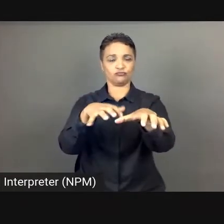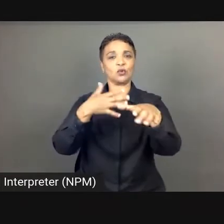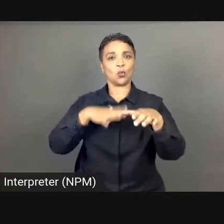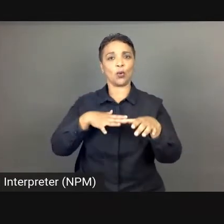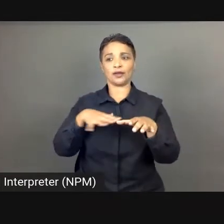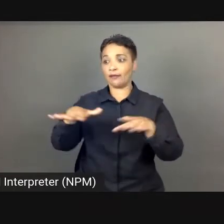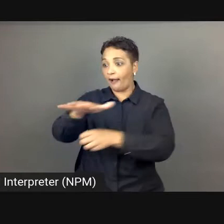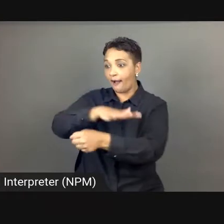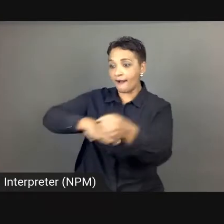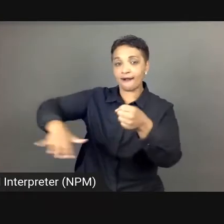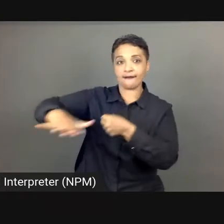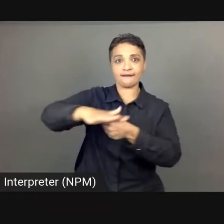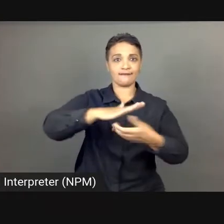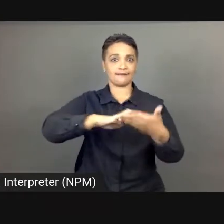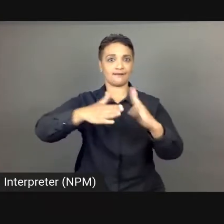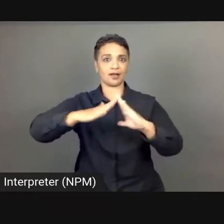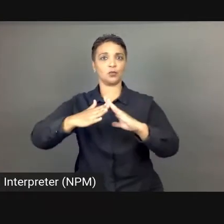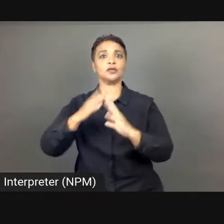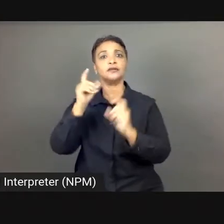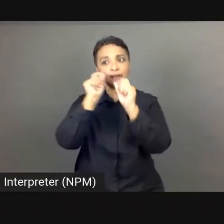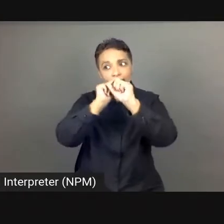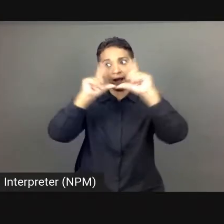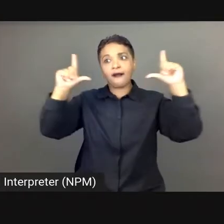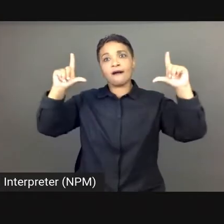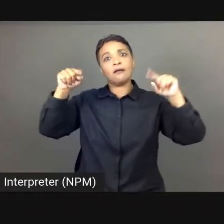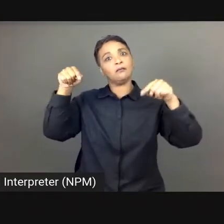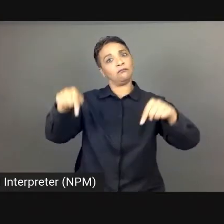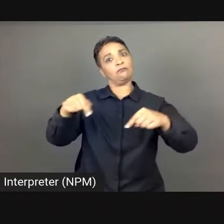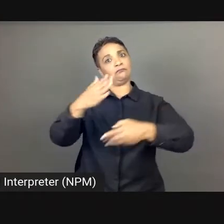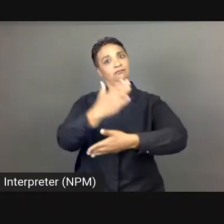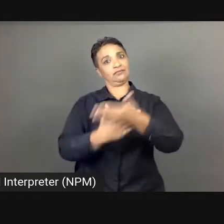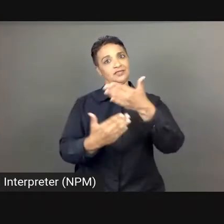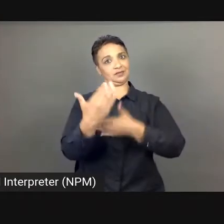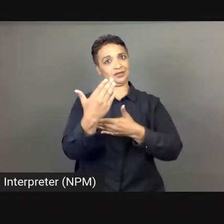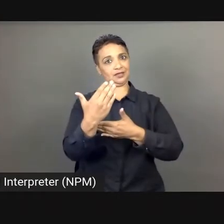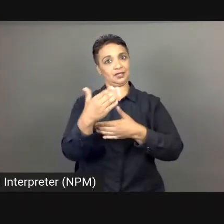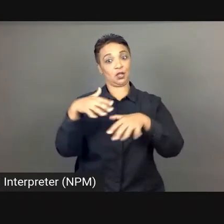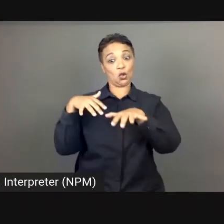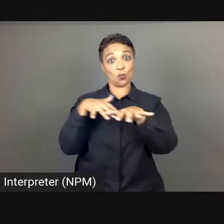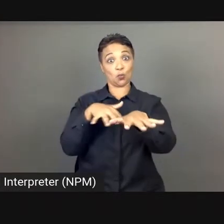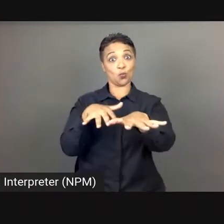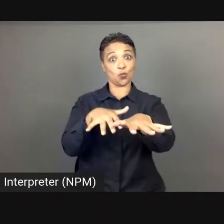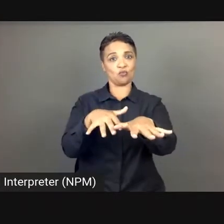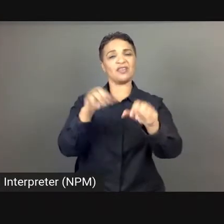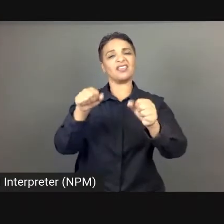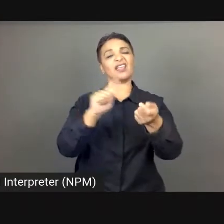that they live in. So a movement then becomes a social movement when it